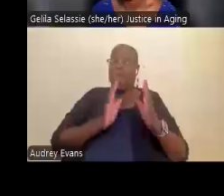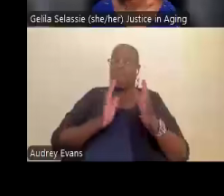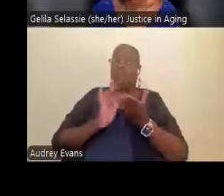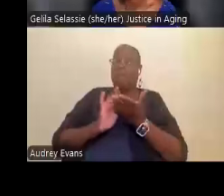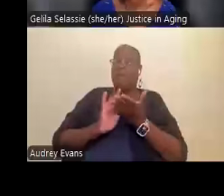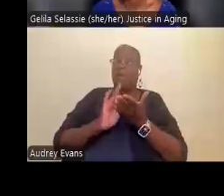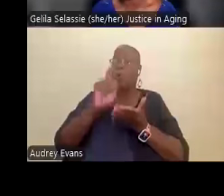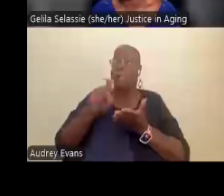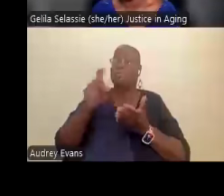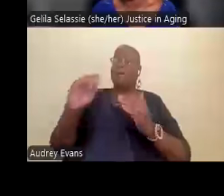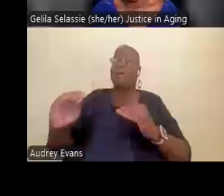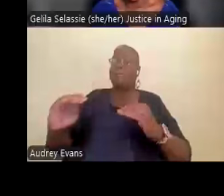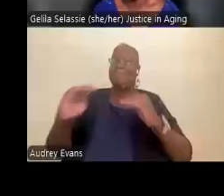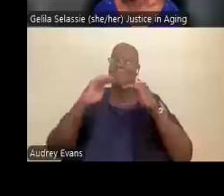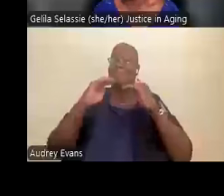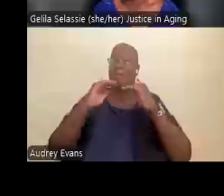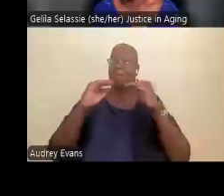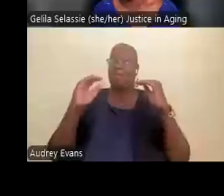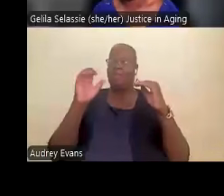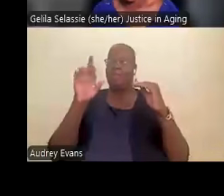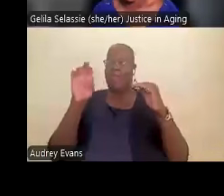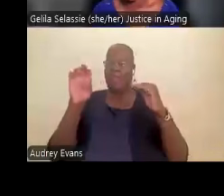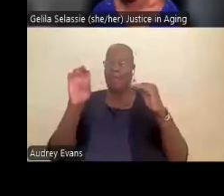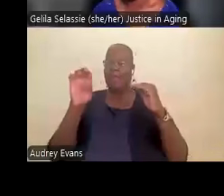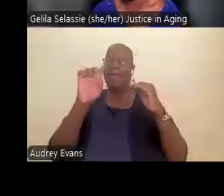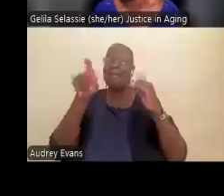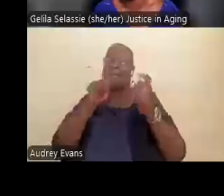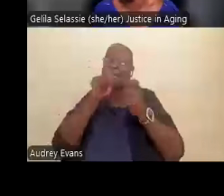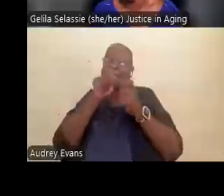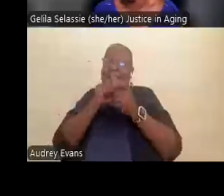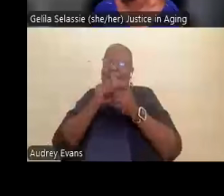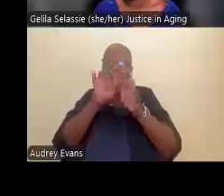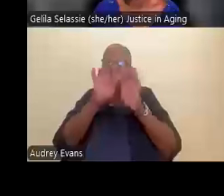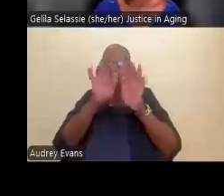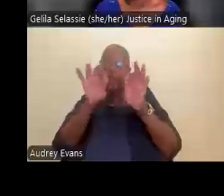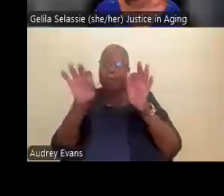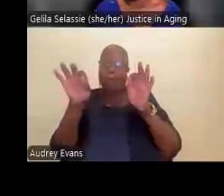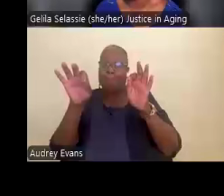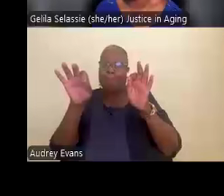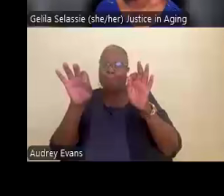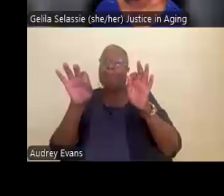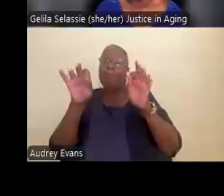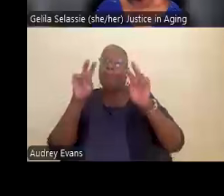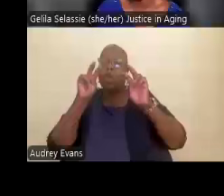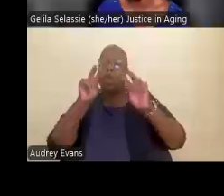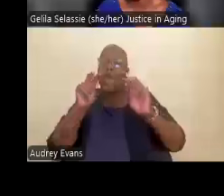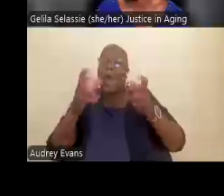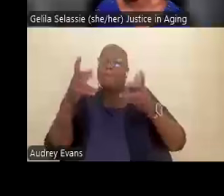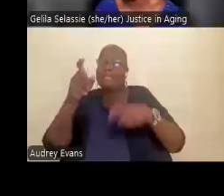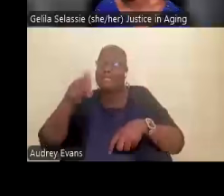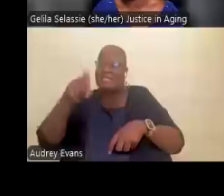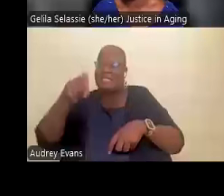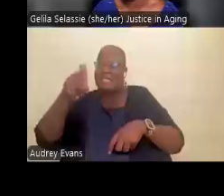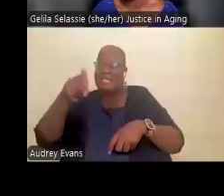a nursing facility level of care. And that is a very specific sort of term of art that looks at how much care a person